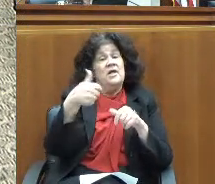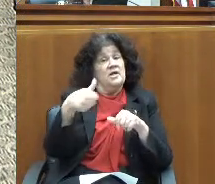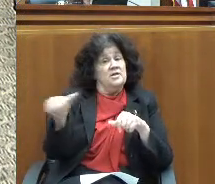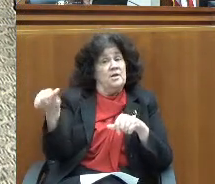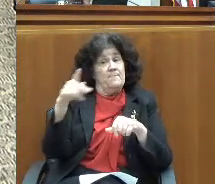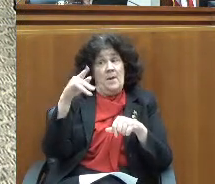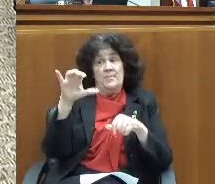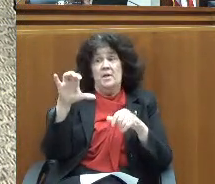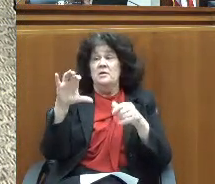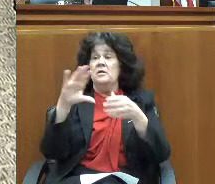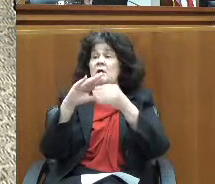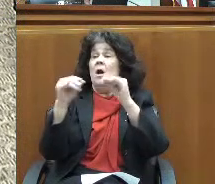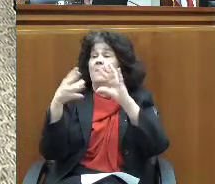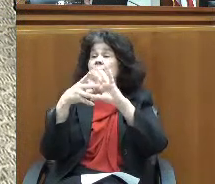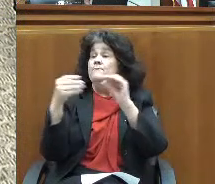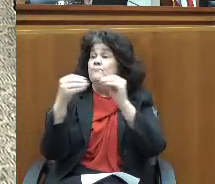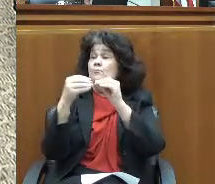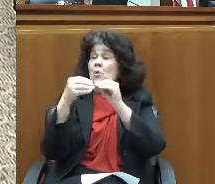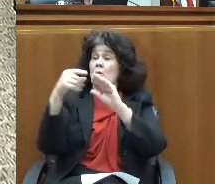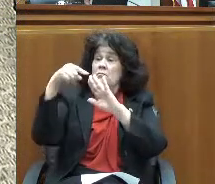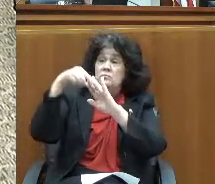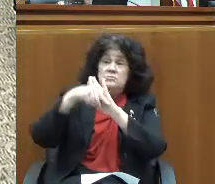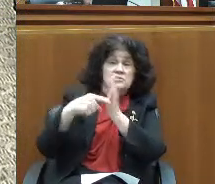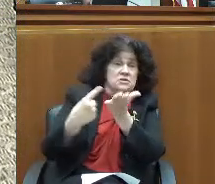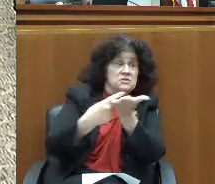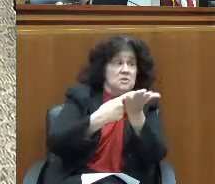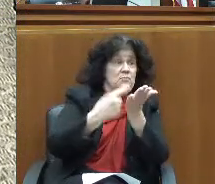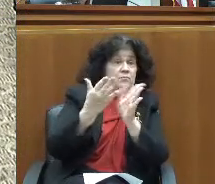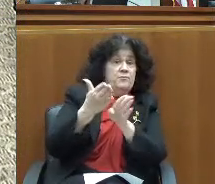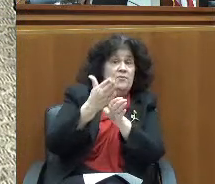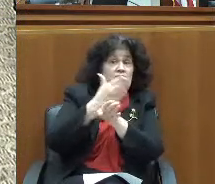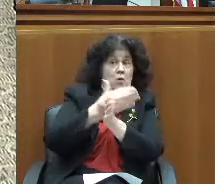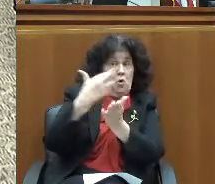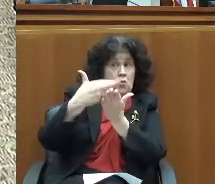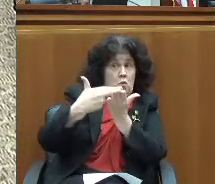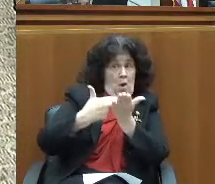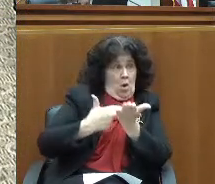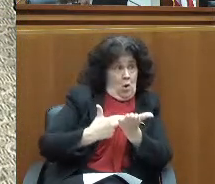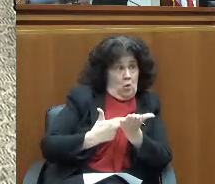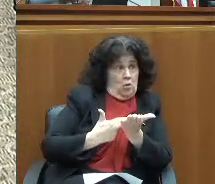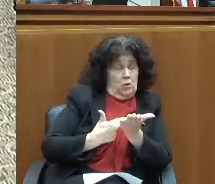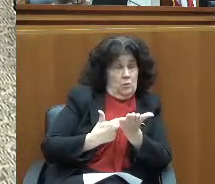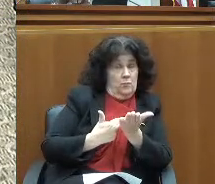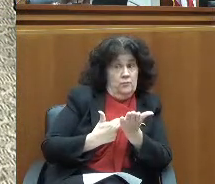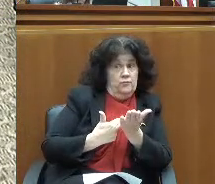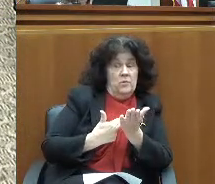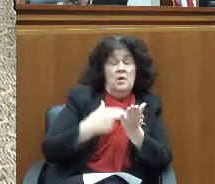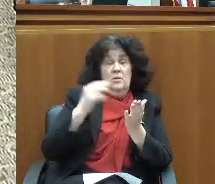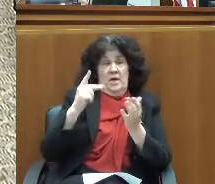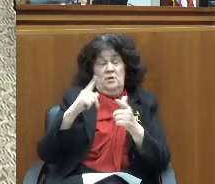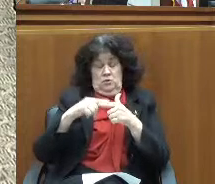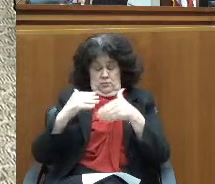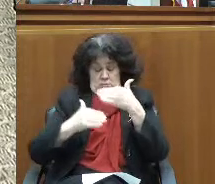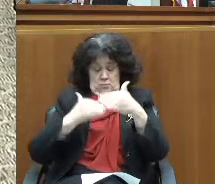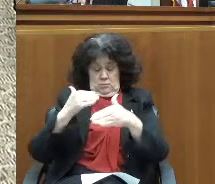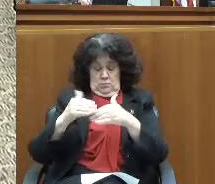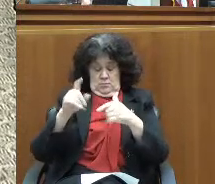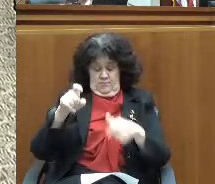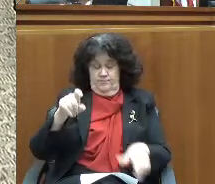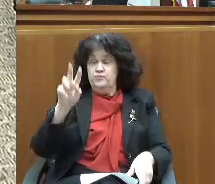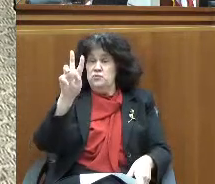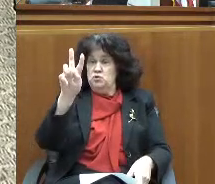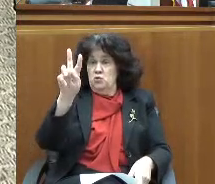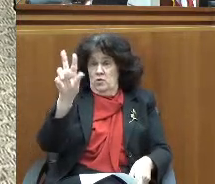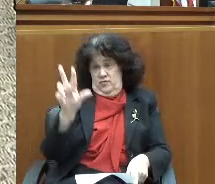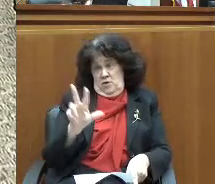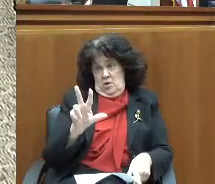any public comment or board discussion on this matter before we take a roll call vote? Okay, in order for this motion to pass, 2/3